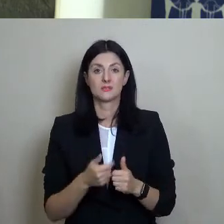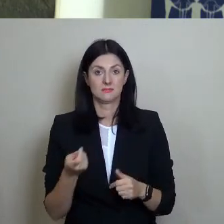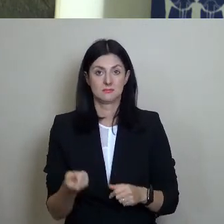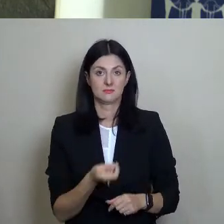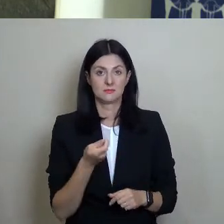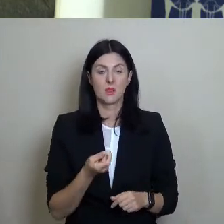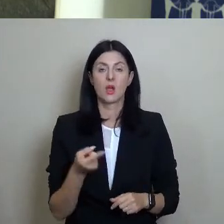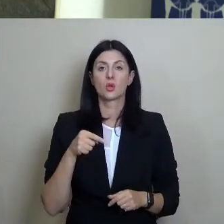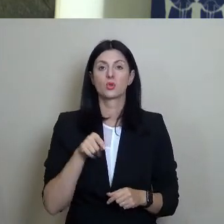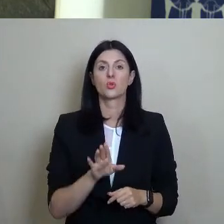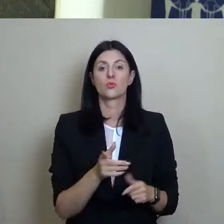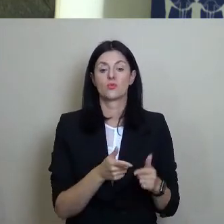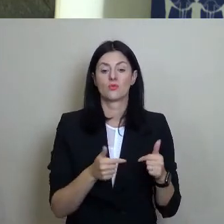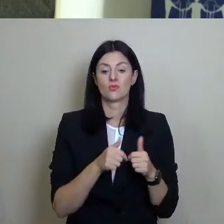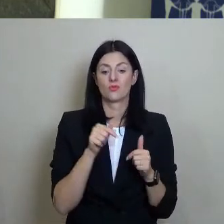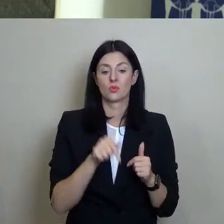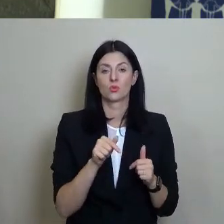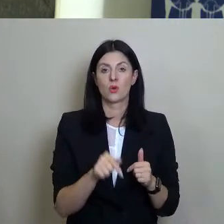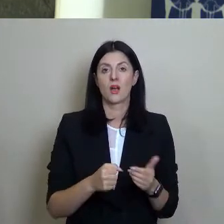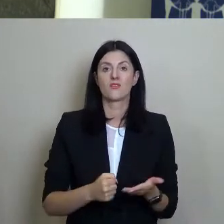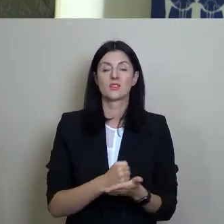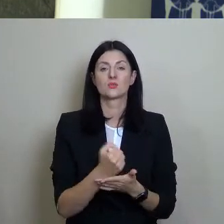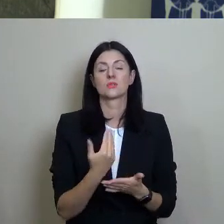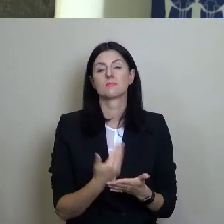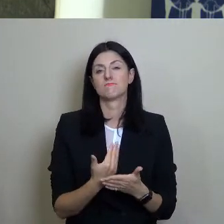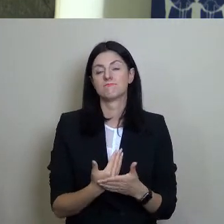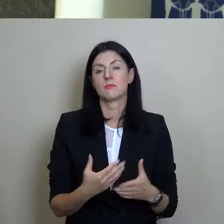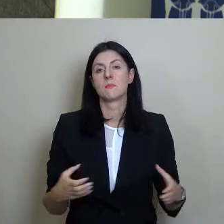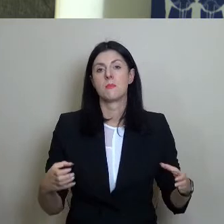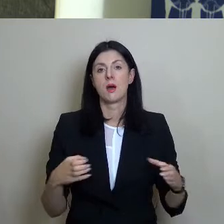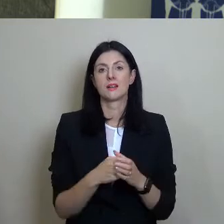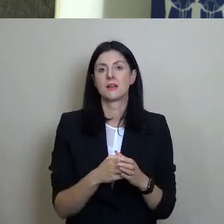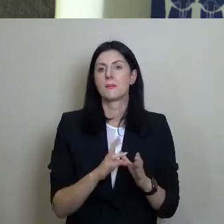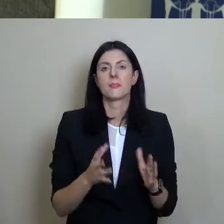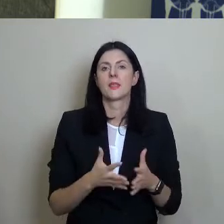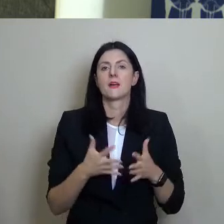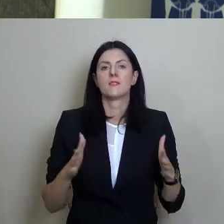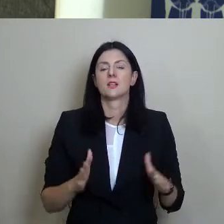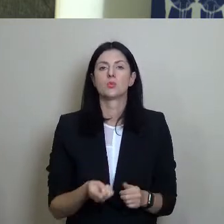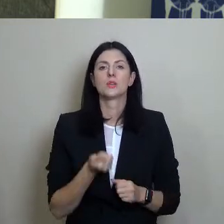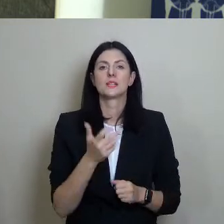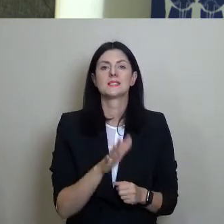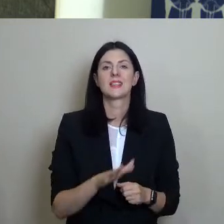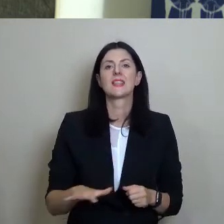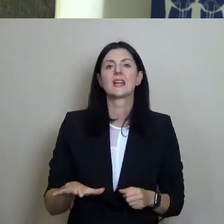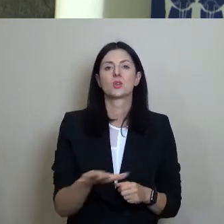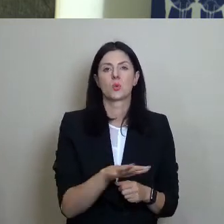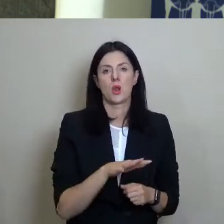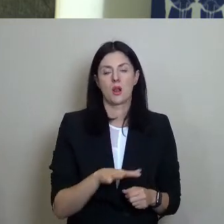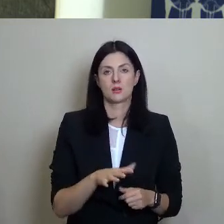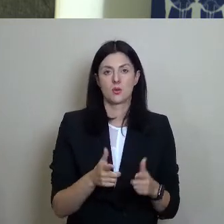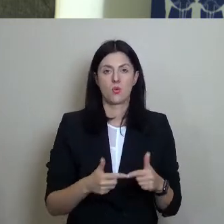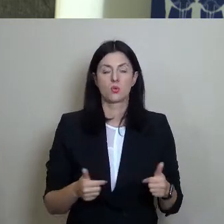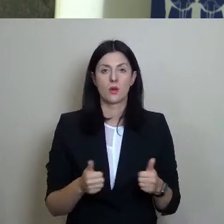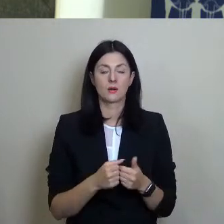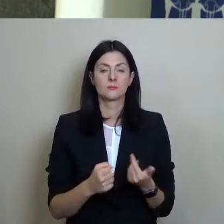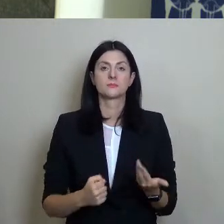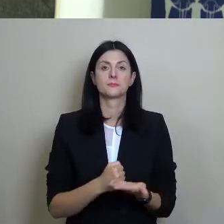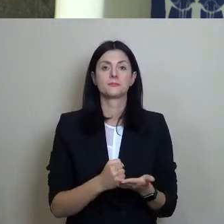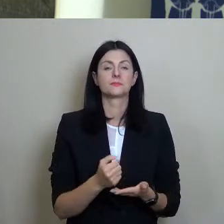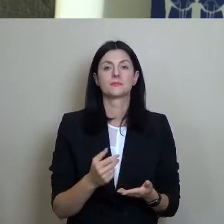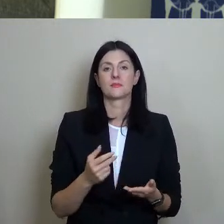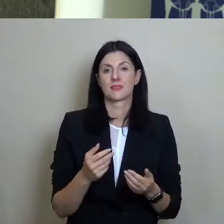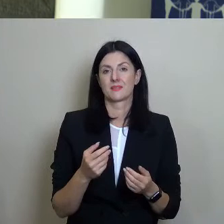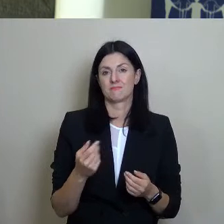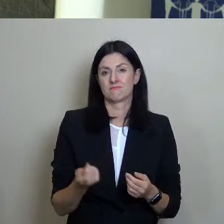less constituencies and party nominated a small number